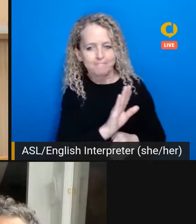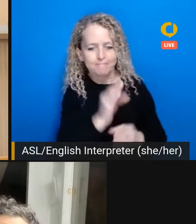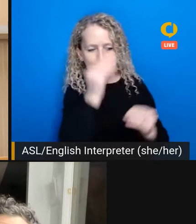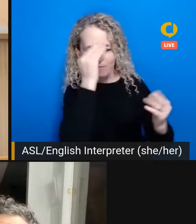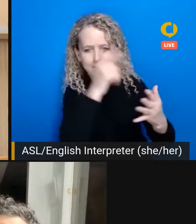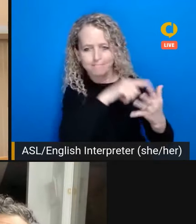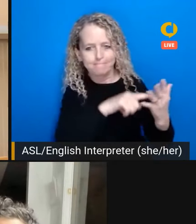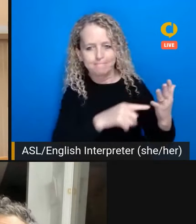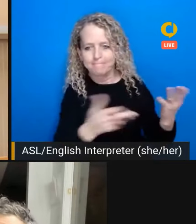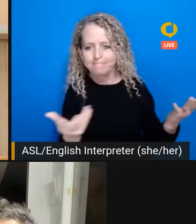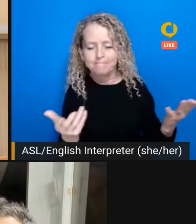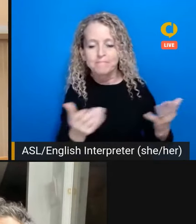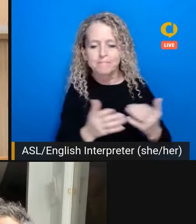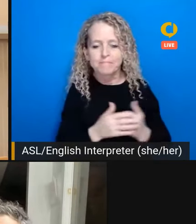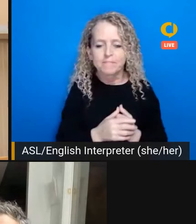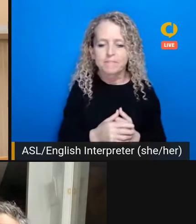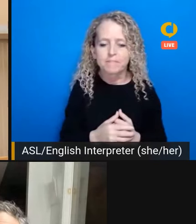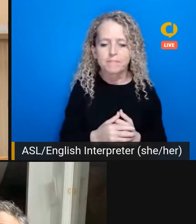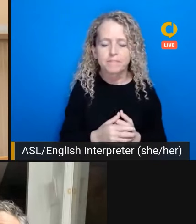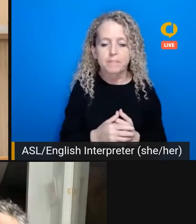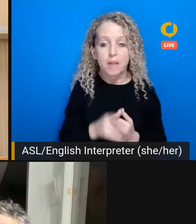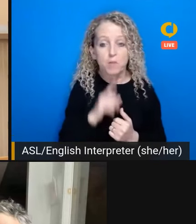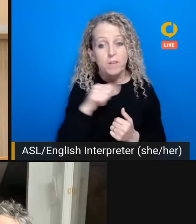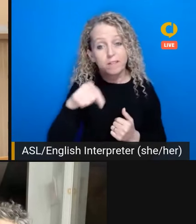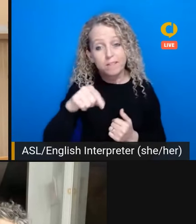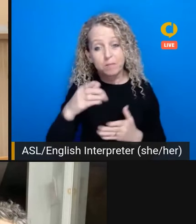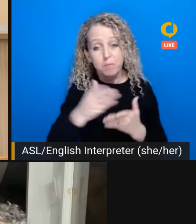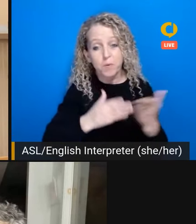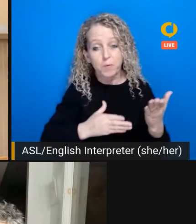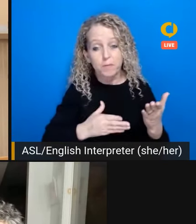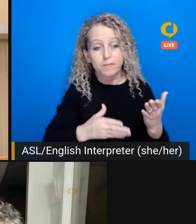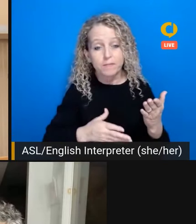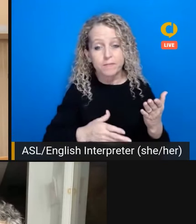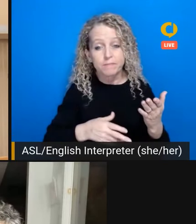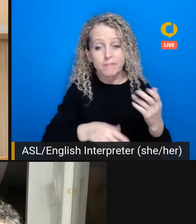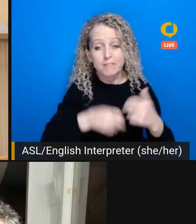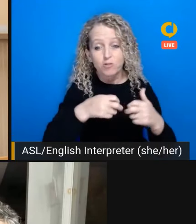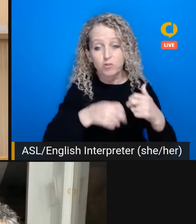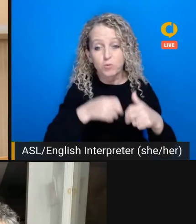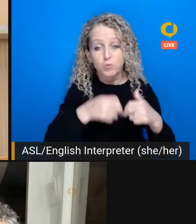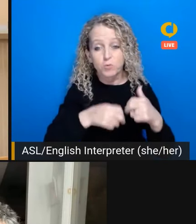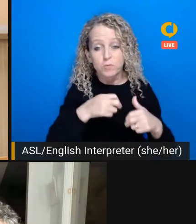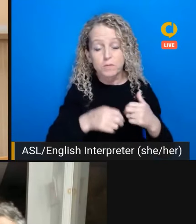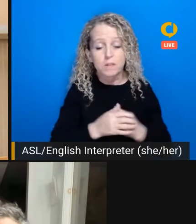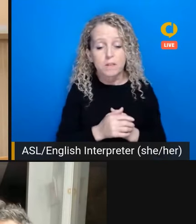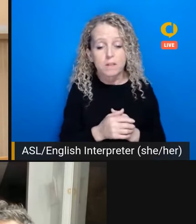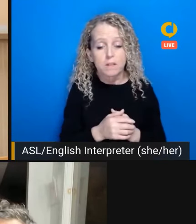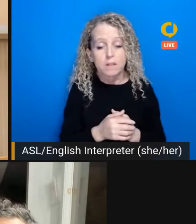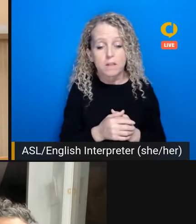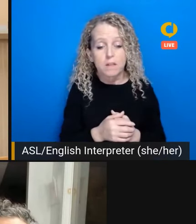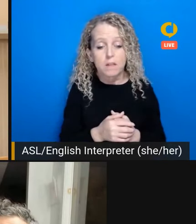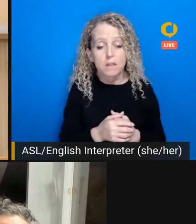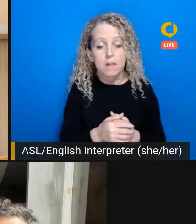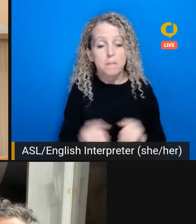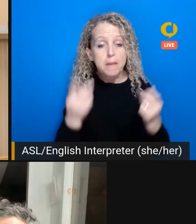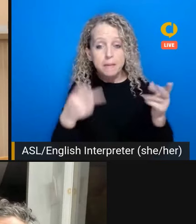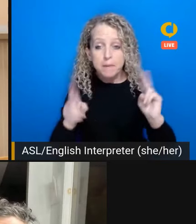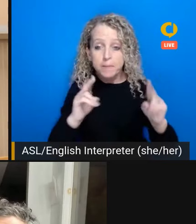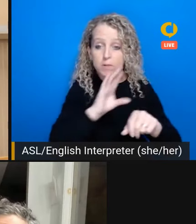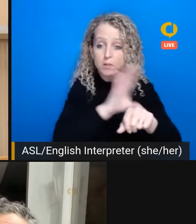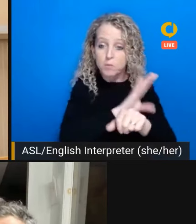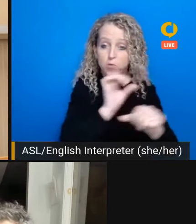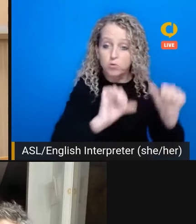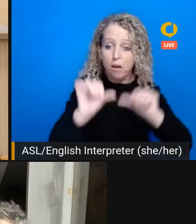And this is part of the issue, actually, to be honest. A lot of computer science researchers, the people that and practitioners, the people that